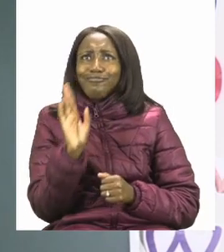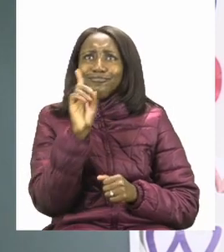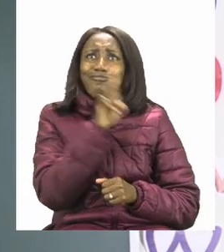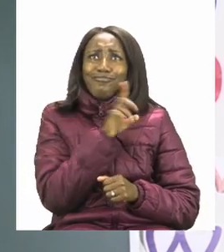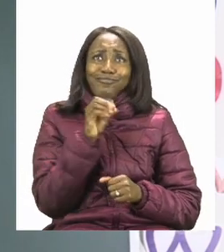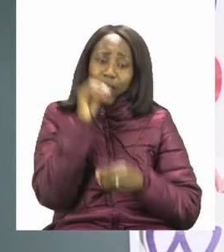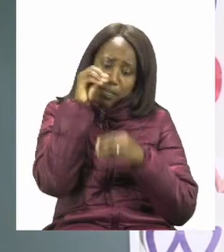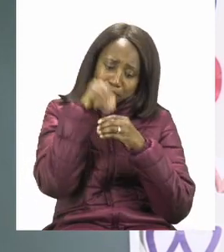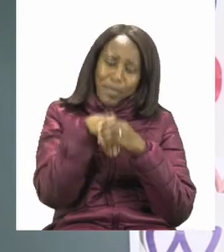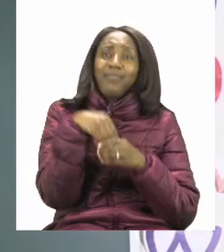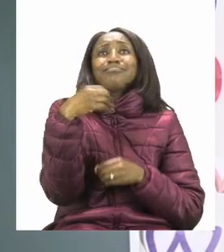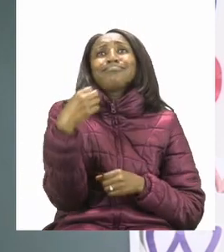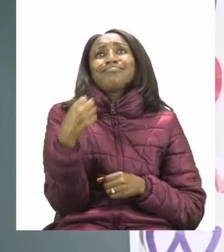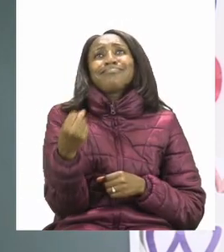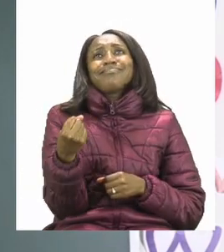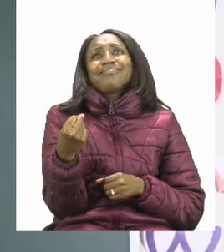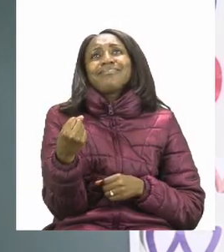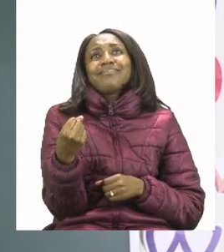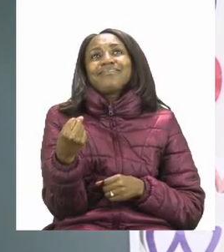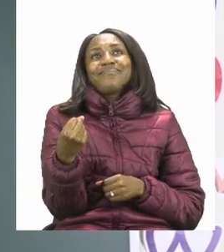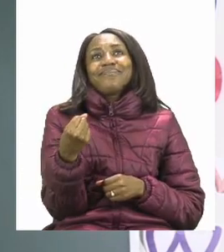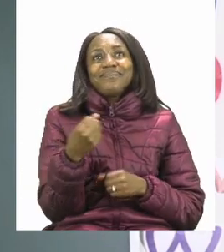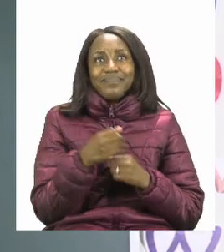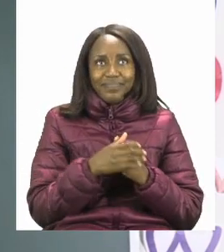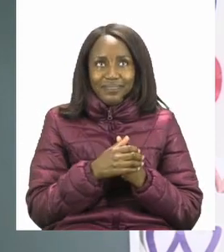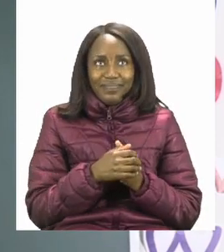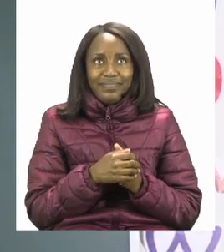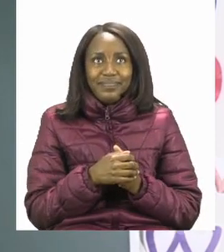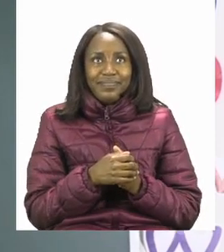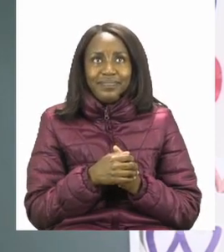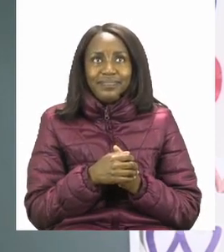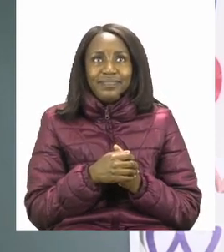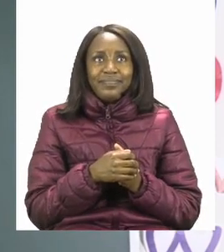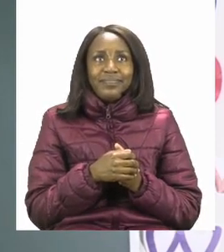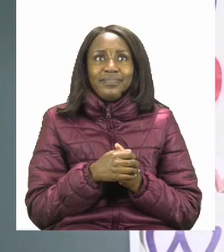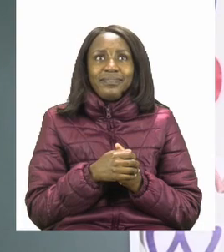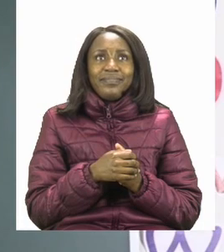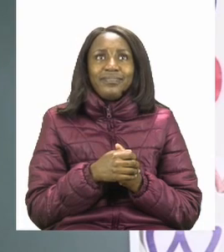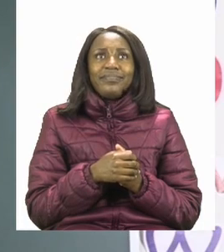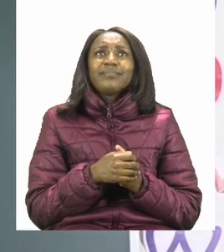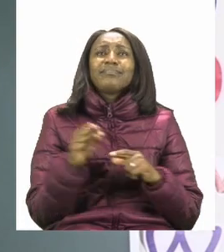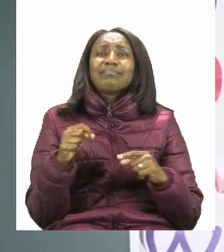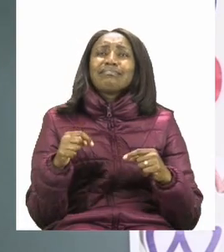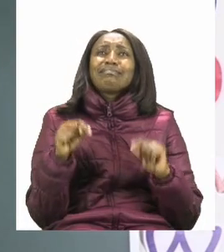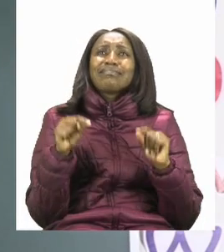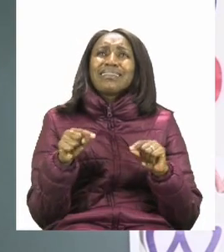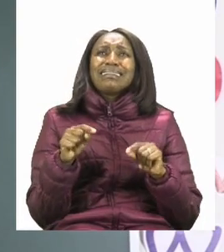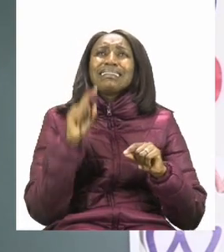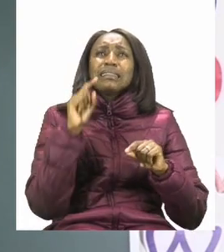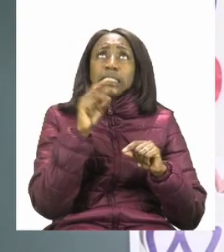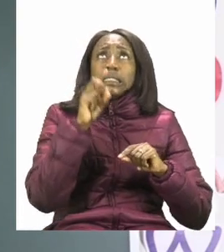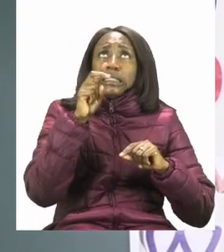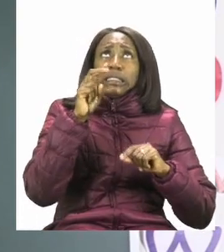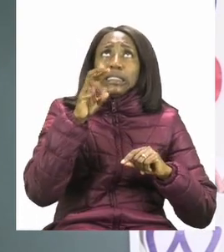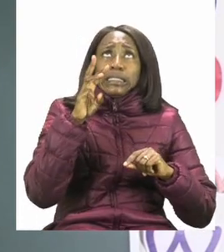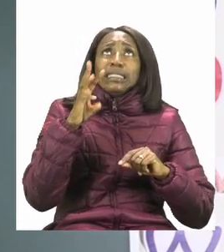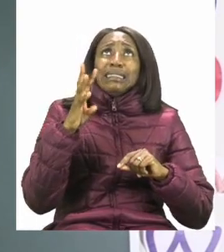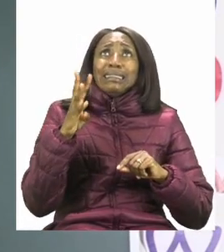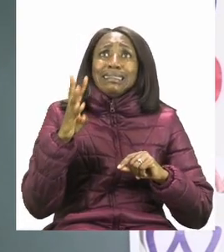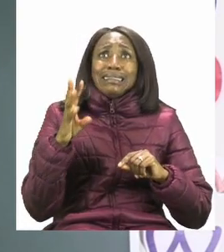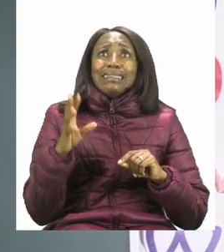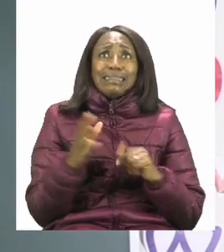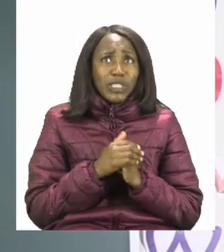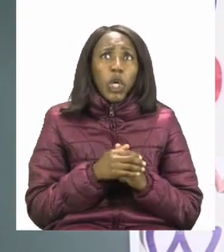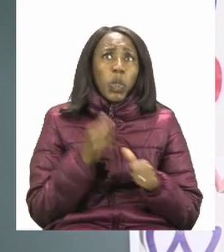well. And so do the last two. So instead of us counting all of them to get